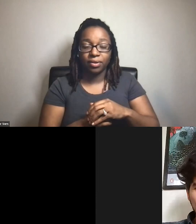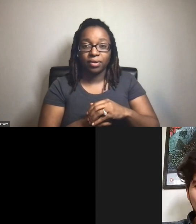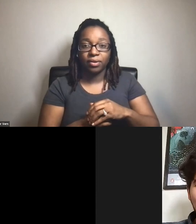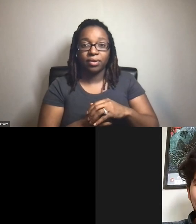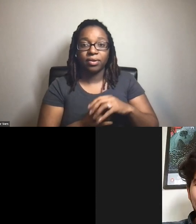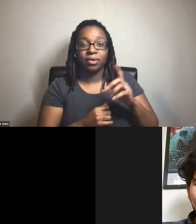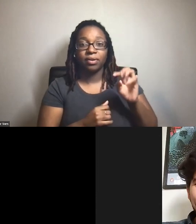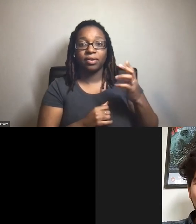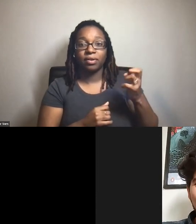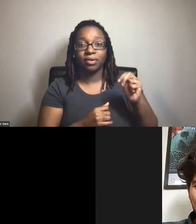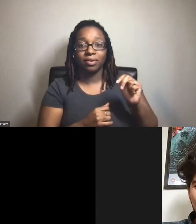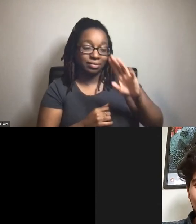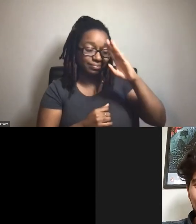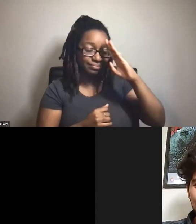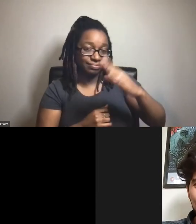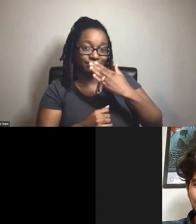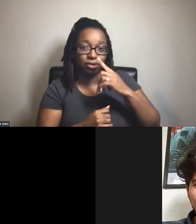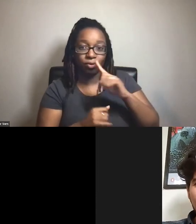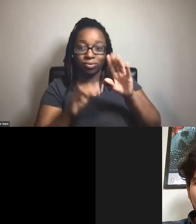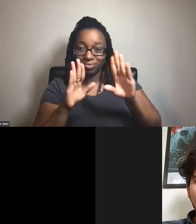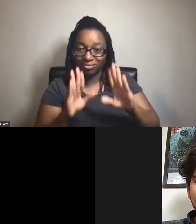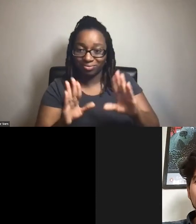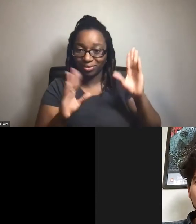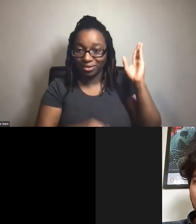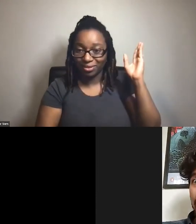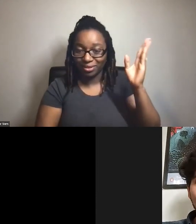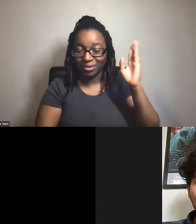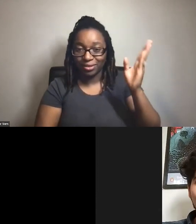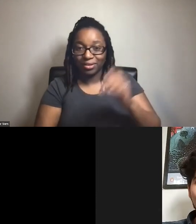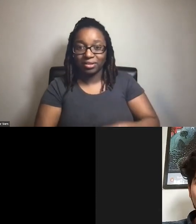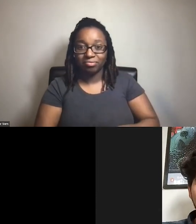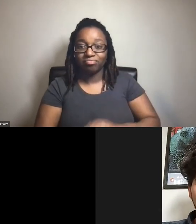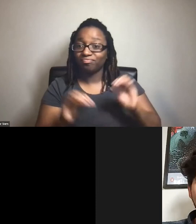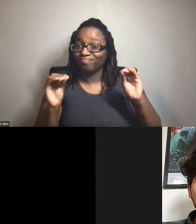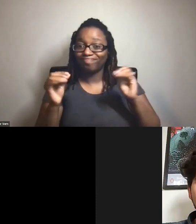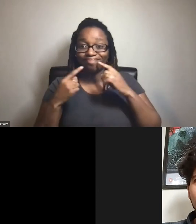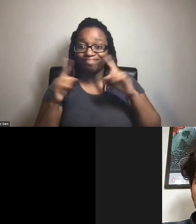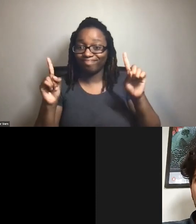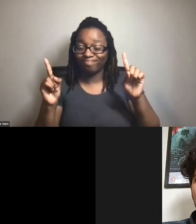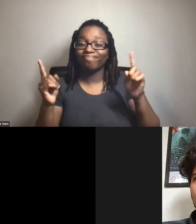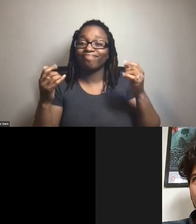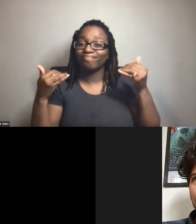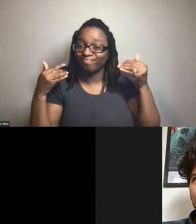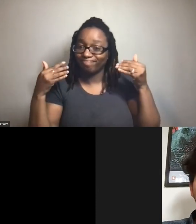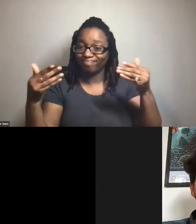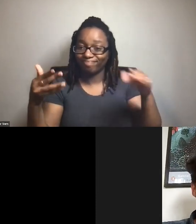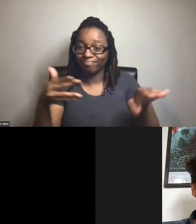Hello, hi, Yalitza, and thank you very much for this great session. No announcements. We can come back